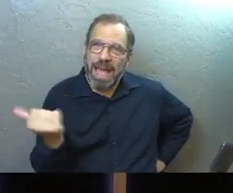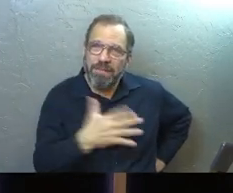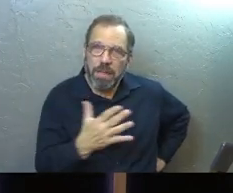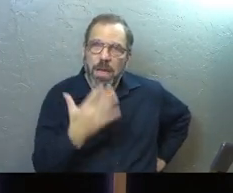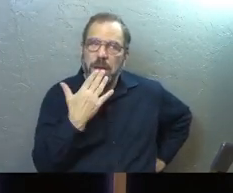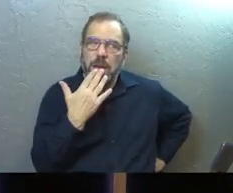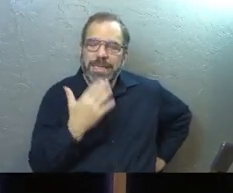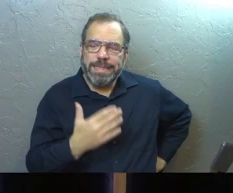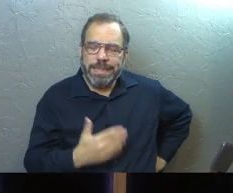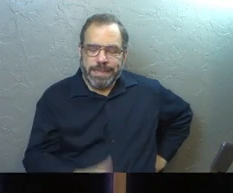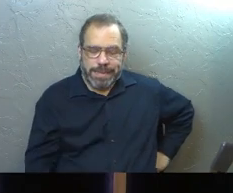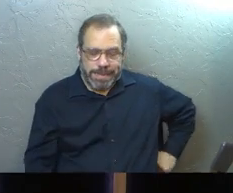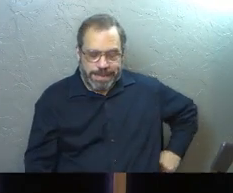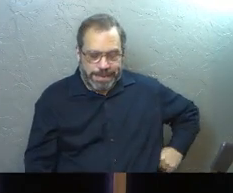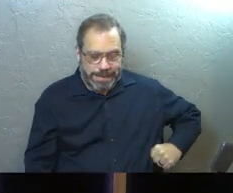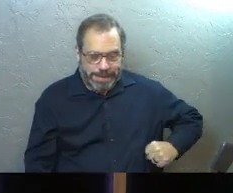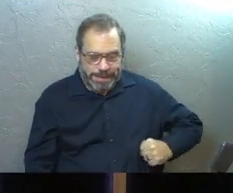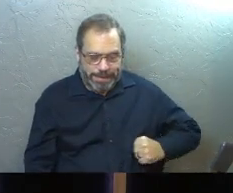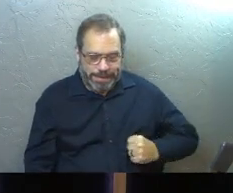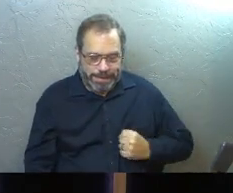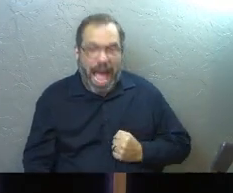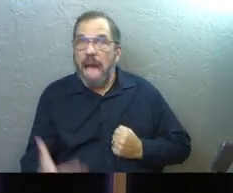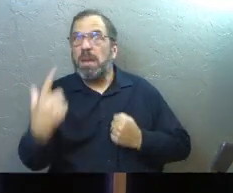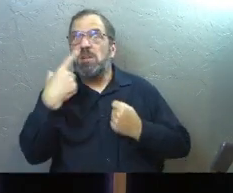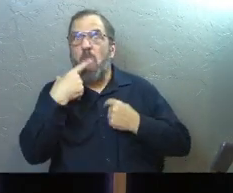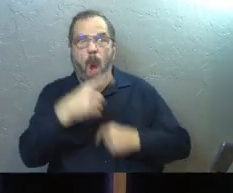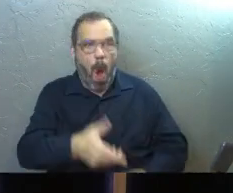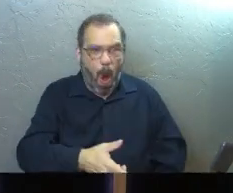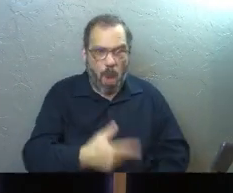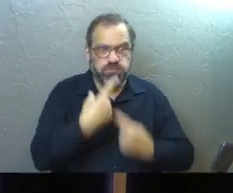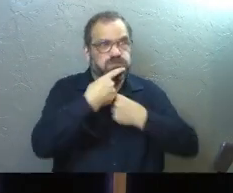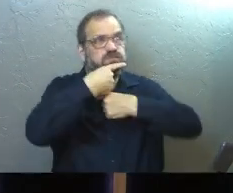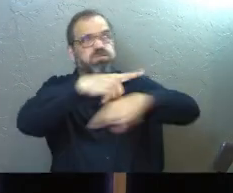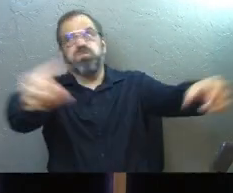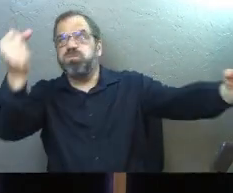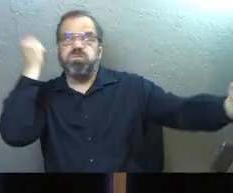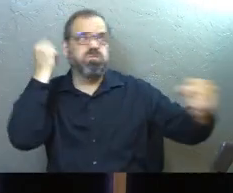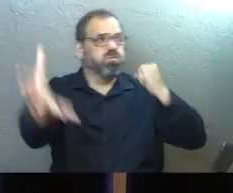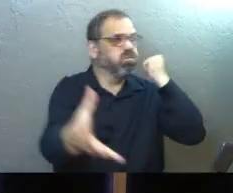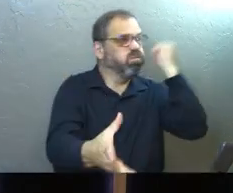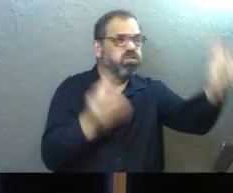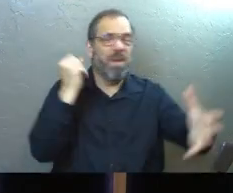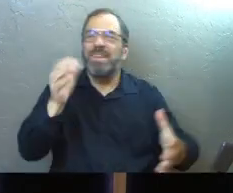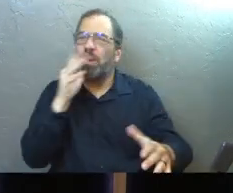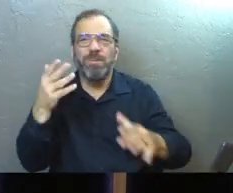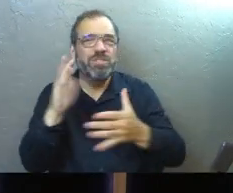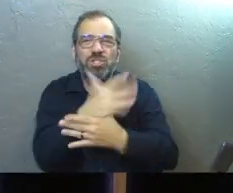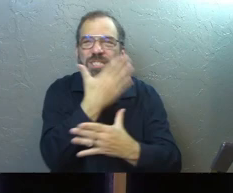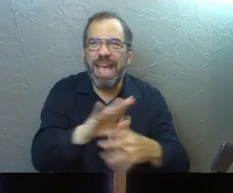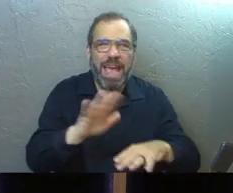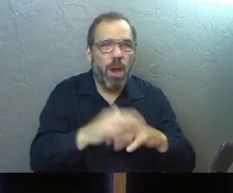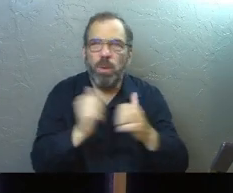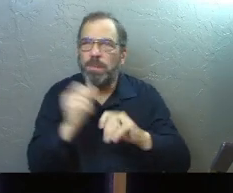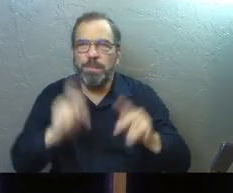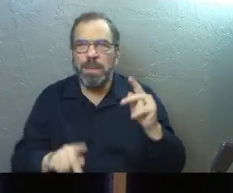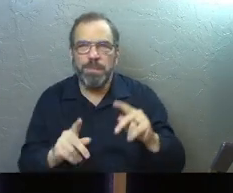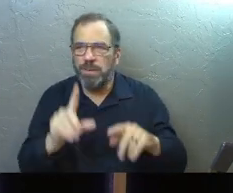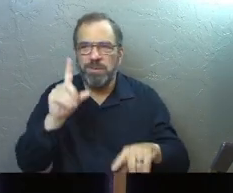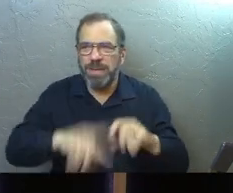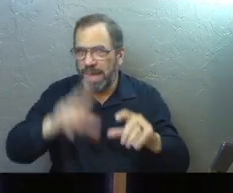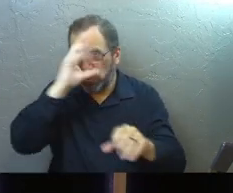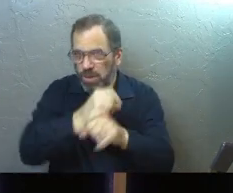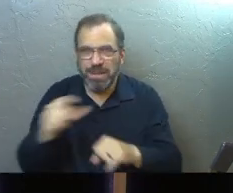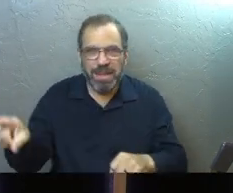Yes. Confess it to some other people. And I don't mean go blasting it to everybody. Don't overshare. And don't share with people who cannot